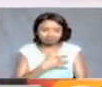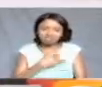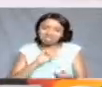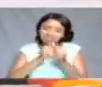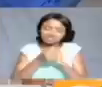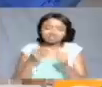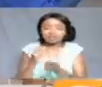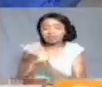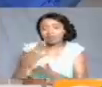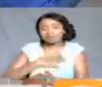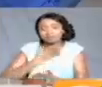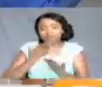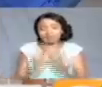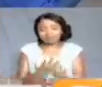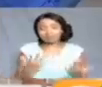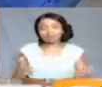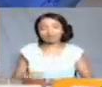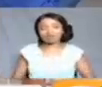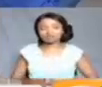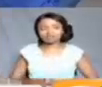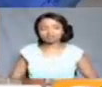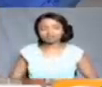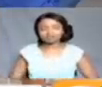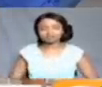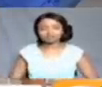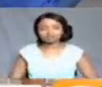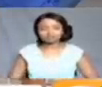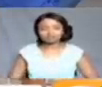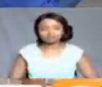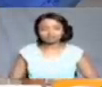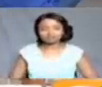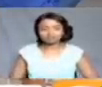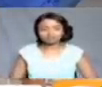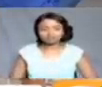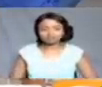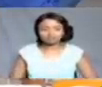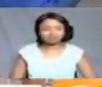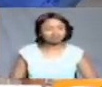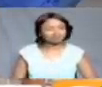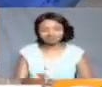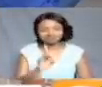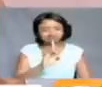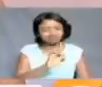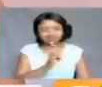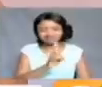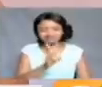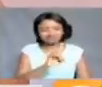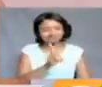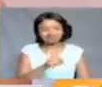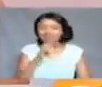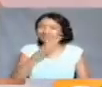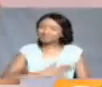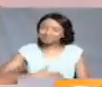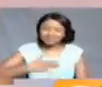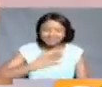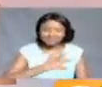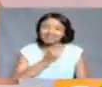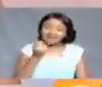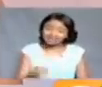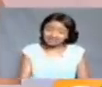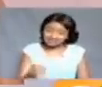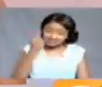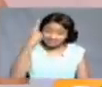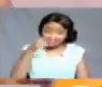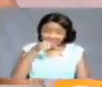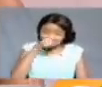someone. Let's take you want to react to that, Chiki, really quickly before we move to it's not a career. It might